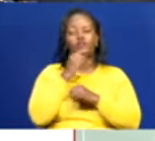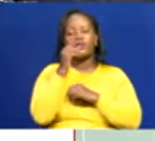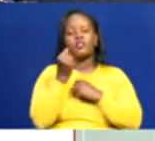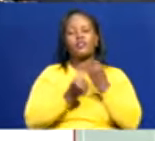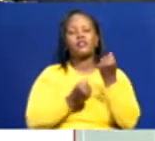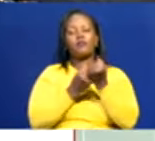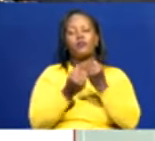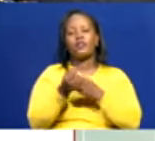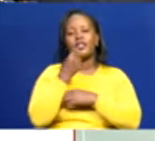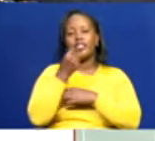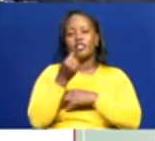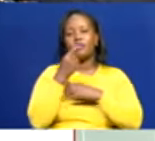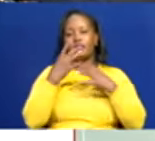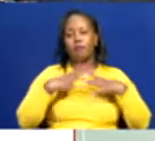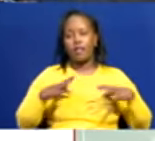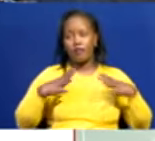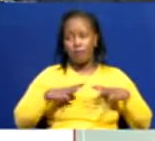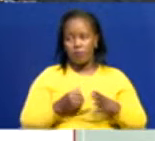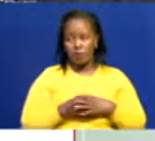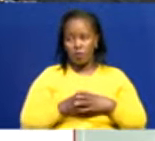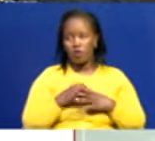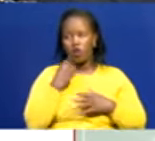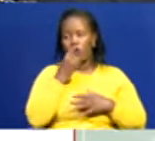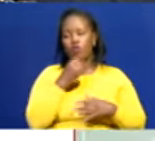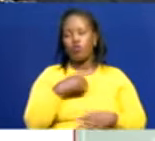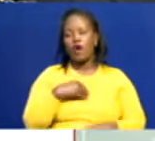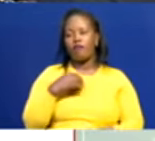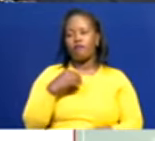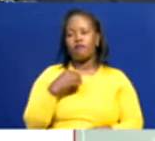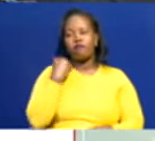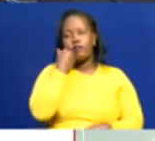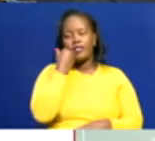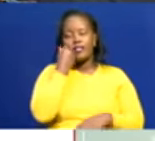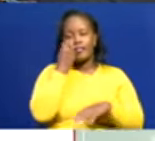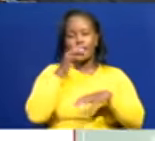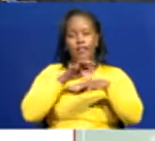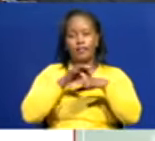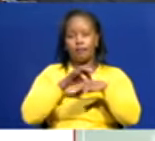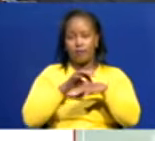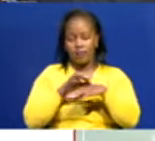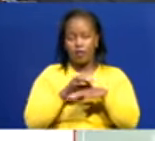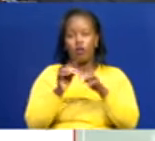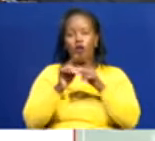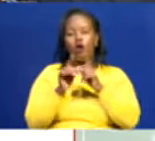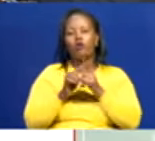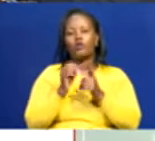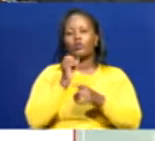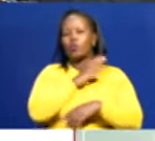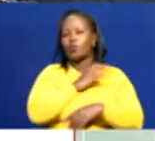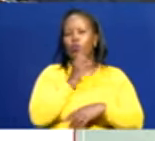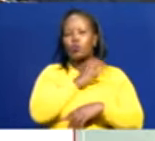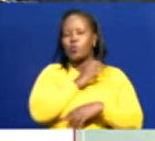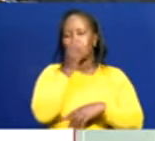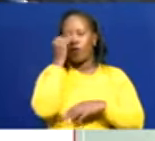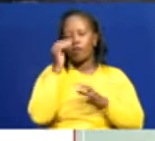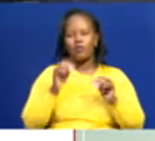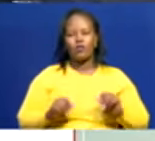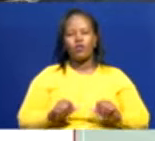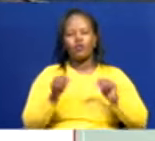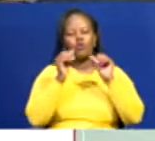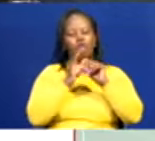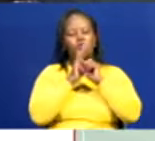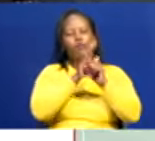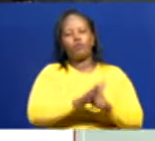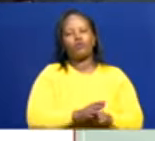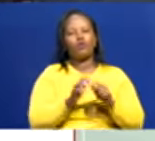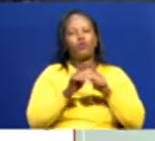with a condition. Persons living with vitiligo are also, also decried the continued discrimination that denies them